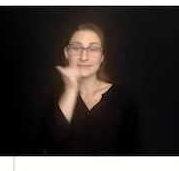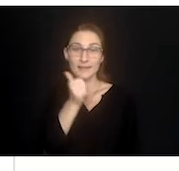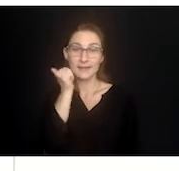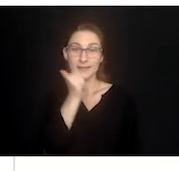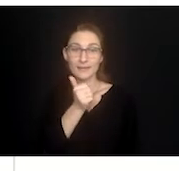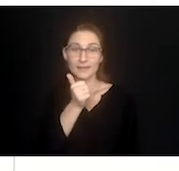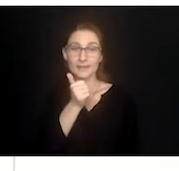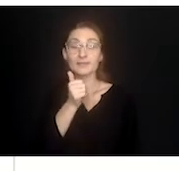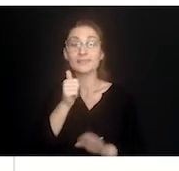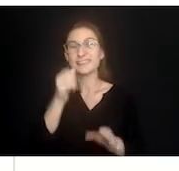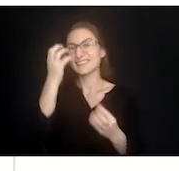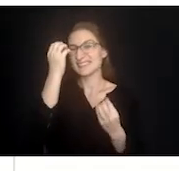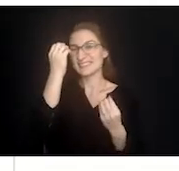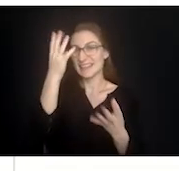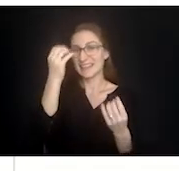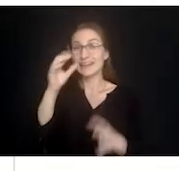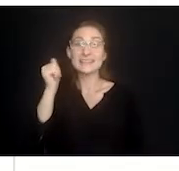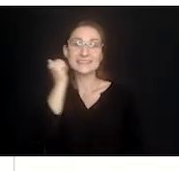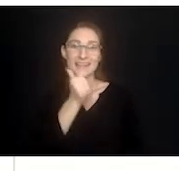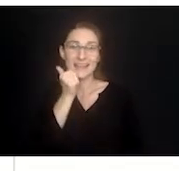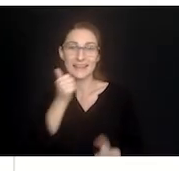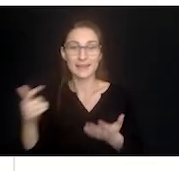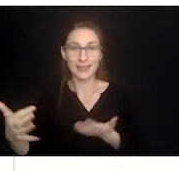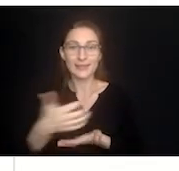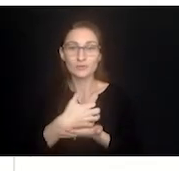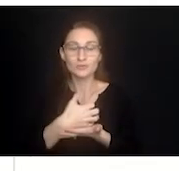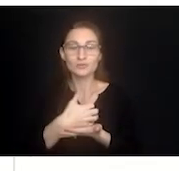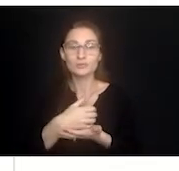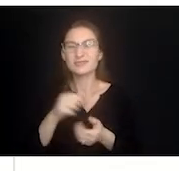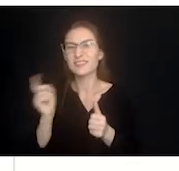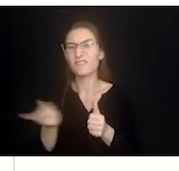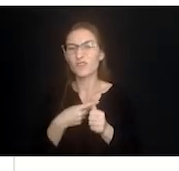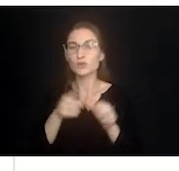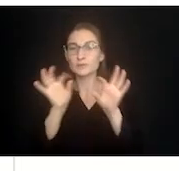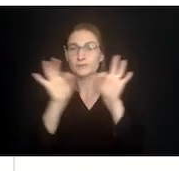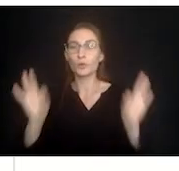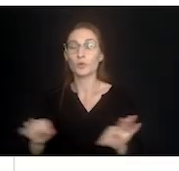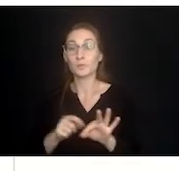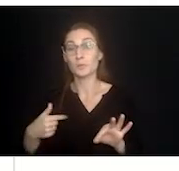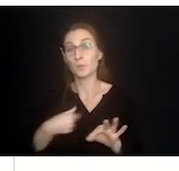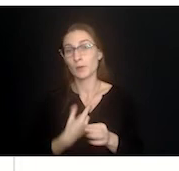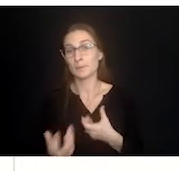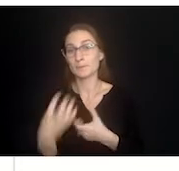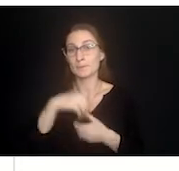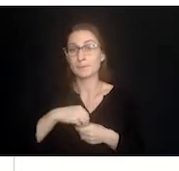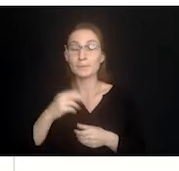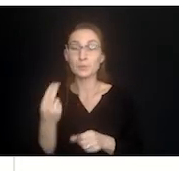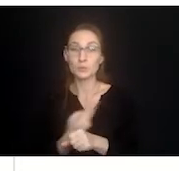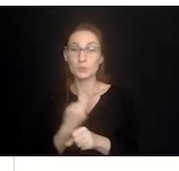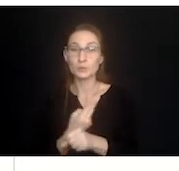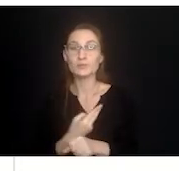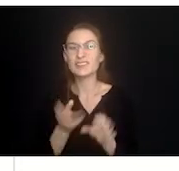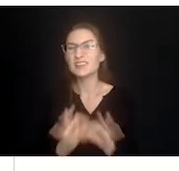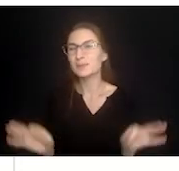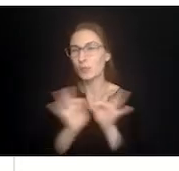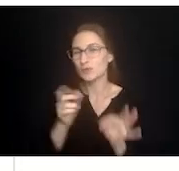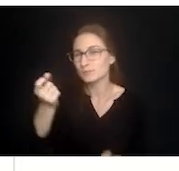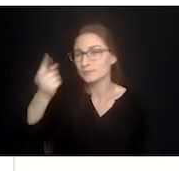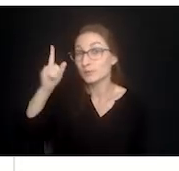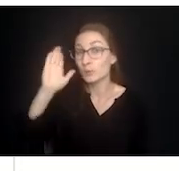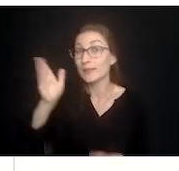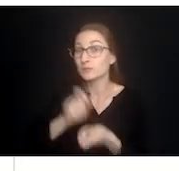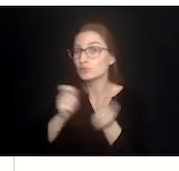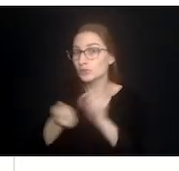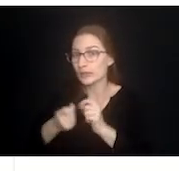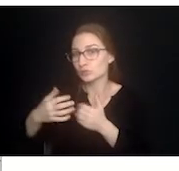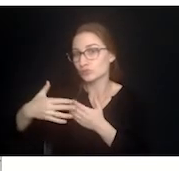while. So this is the data daily collection that we use. This was one of the first forms we used, and it's